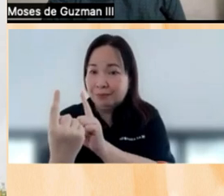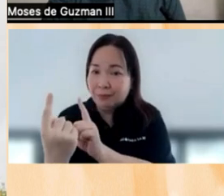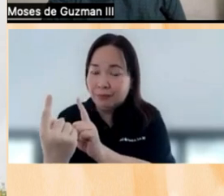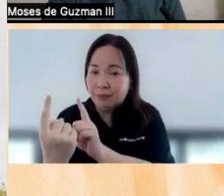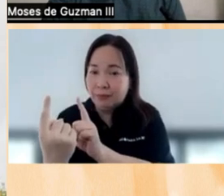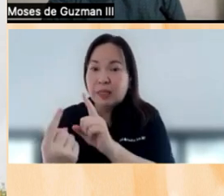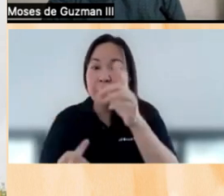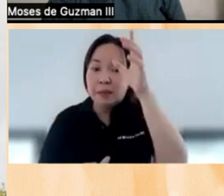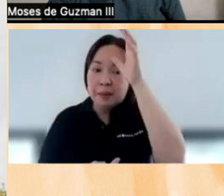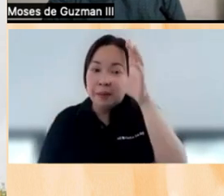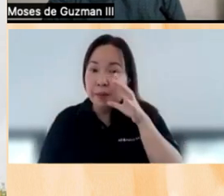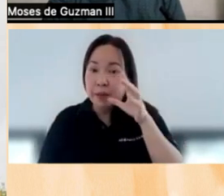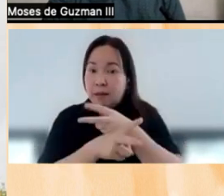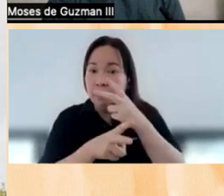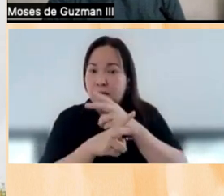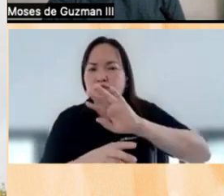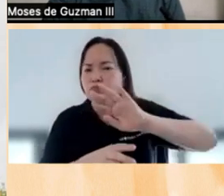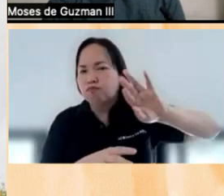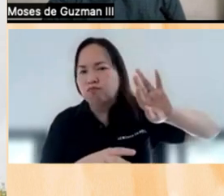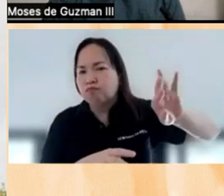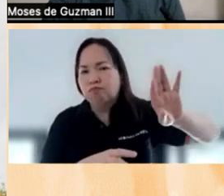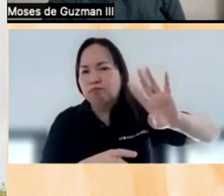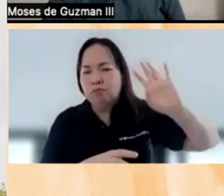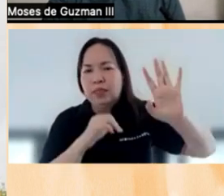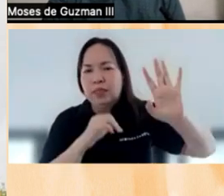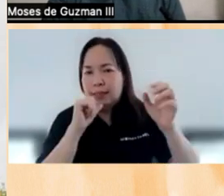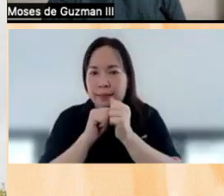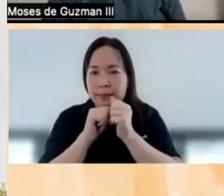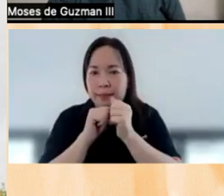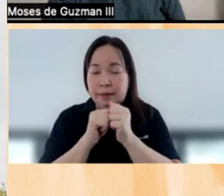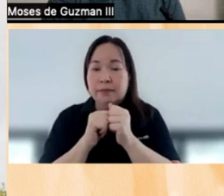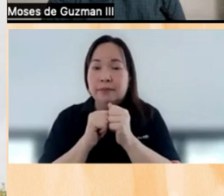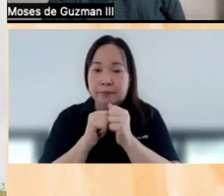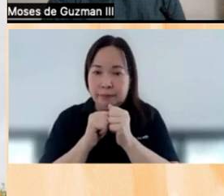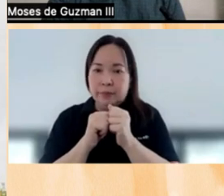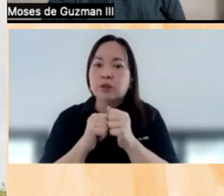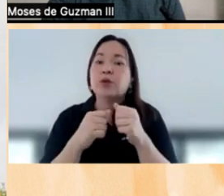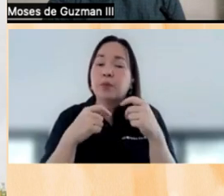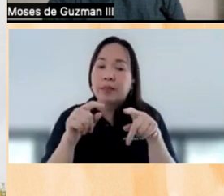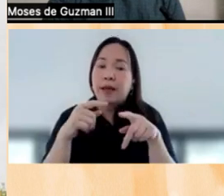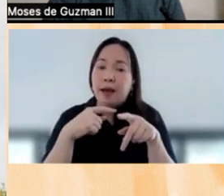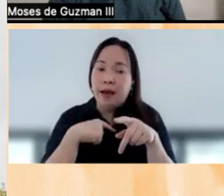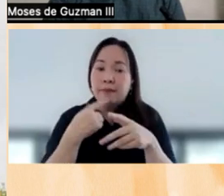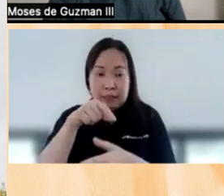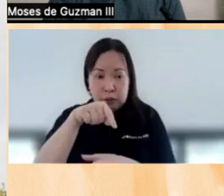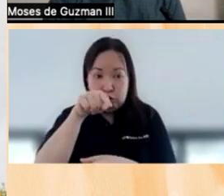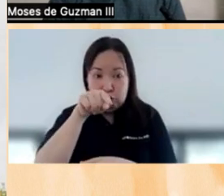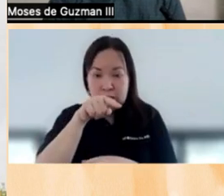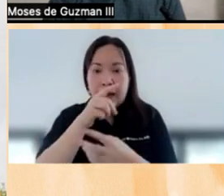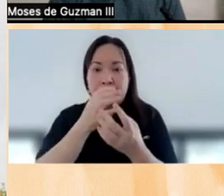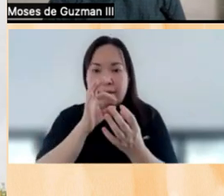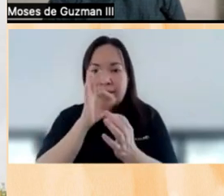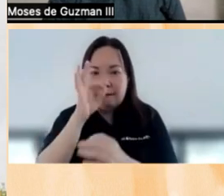Filipino ask has acceptable content and face validity, and its contract validity is